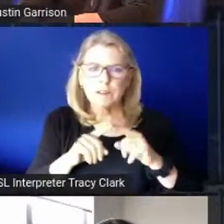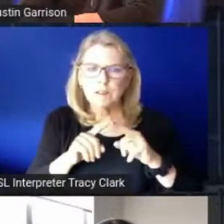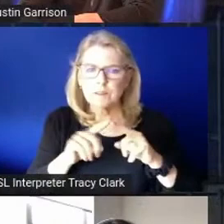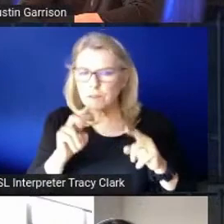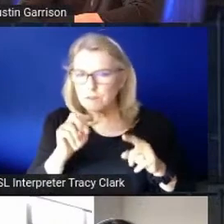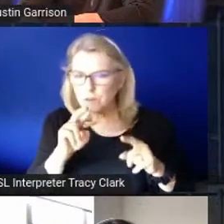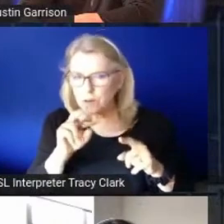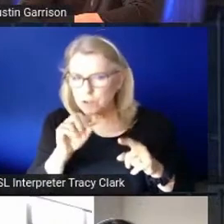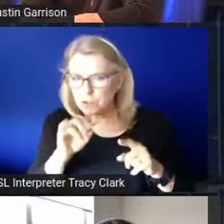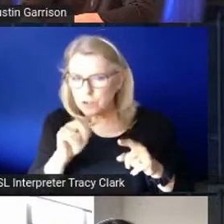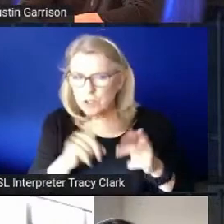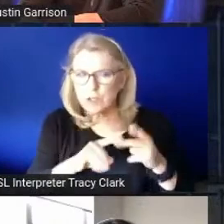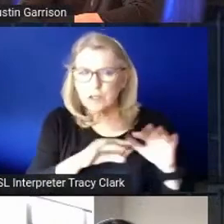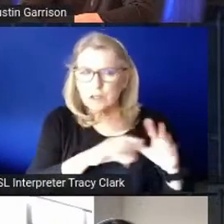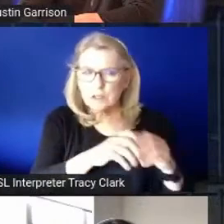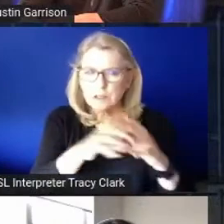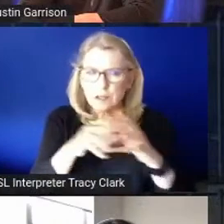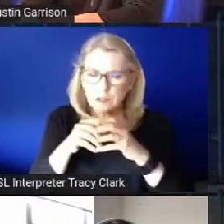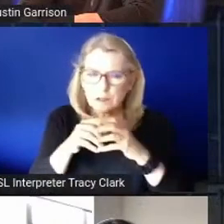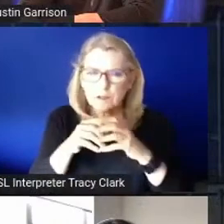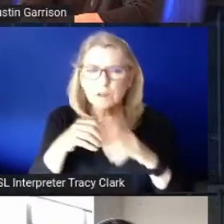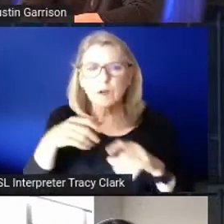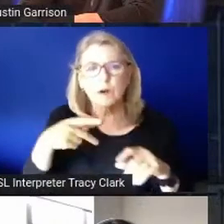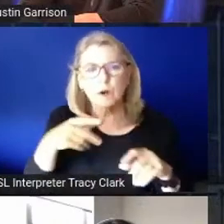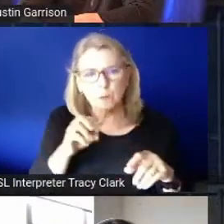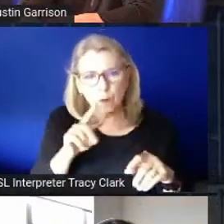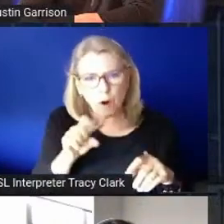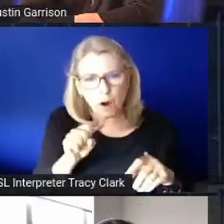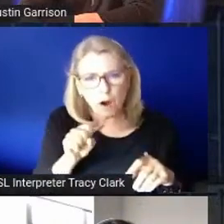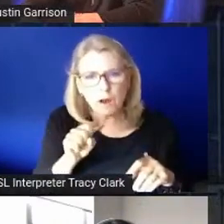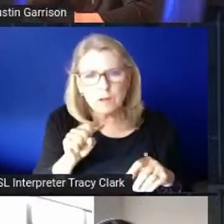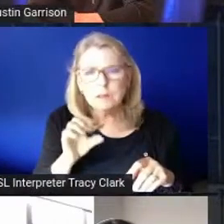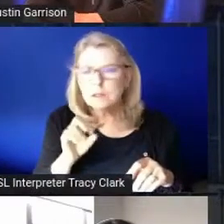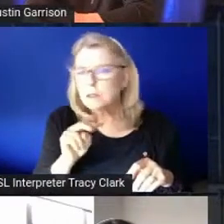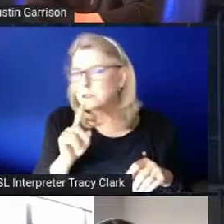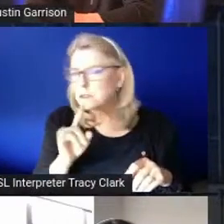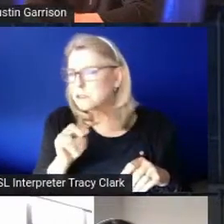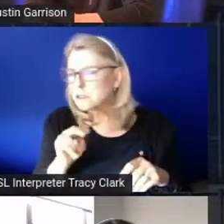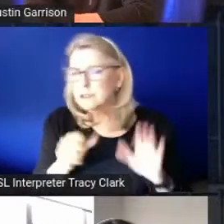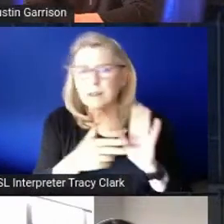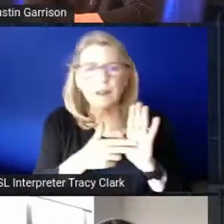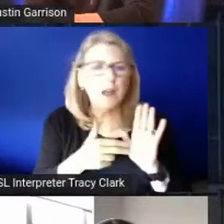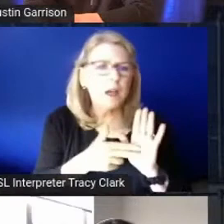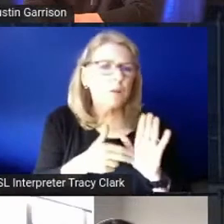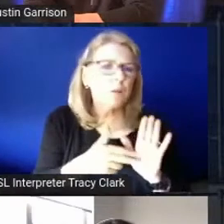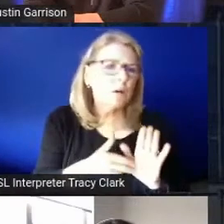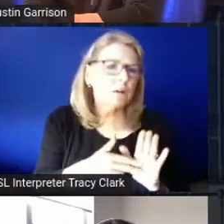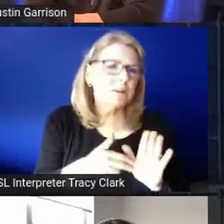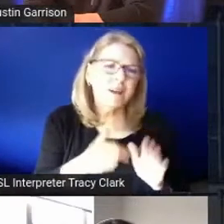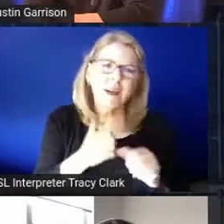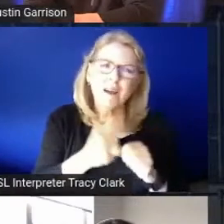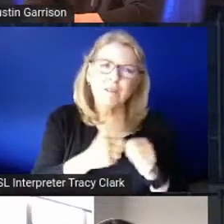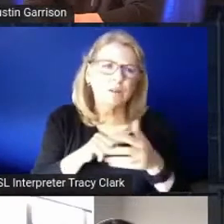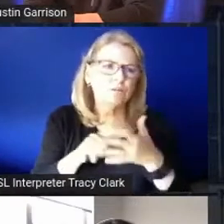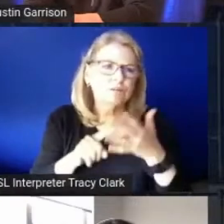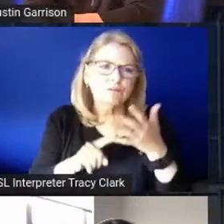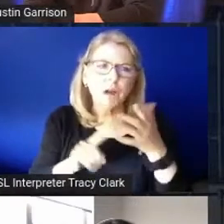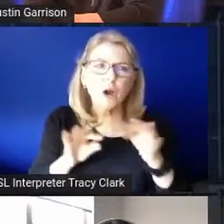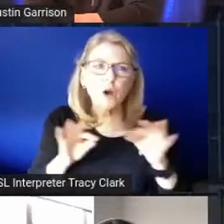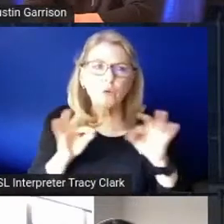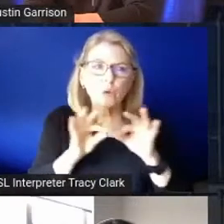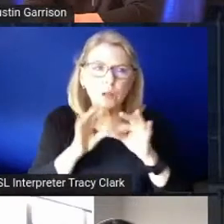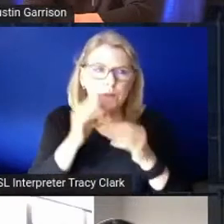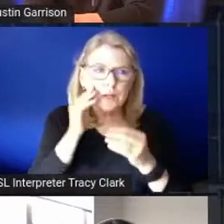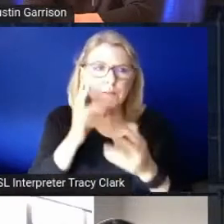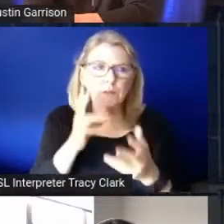containers, pods, conditions, stance labels, basically every single relevant information about your